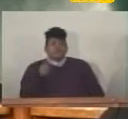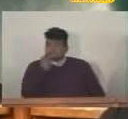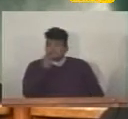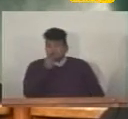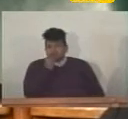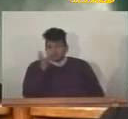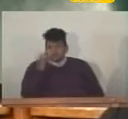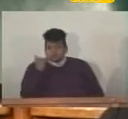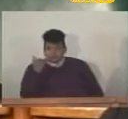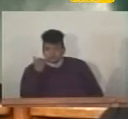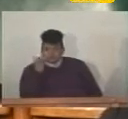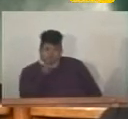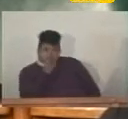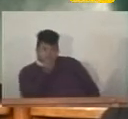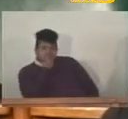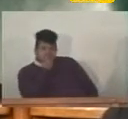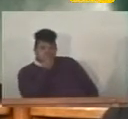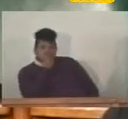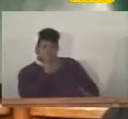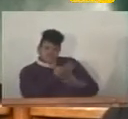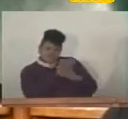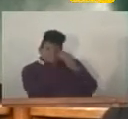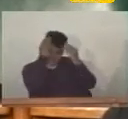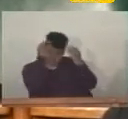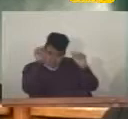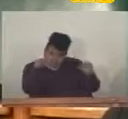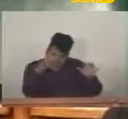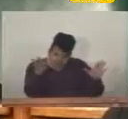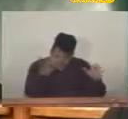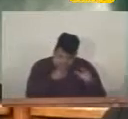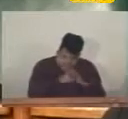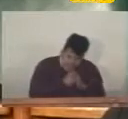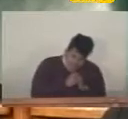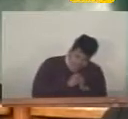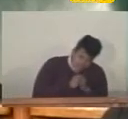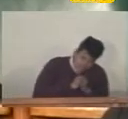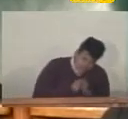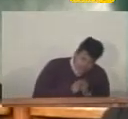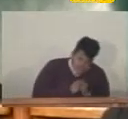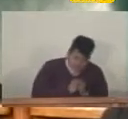and securely, to share information. Mr. President,